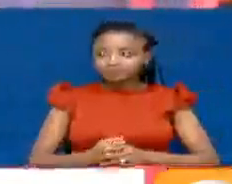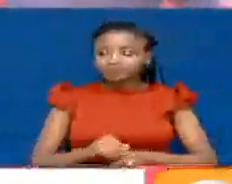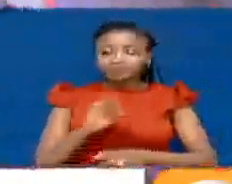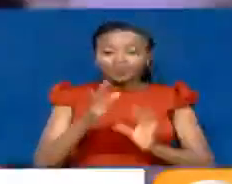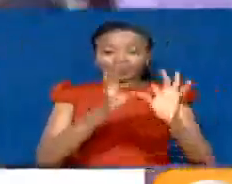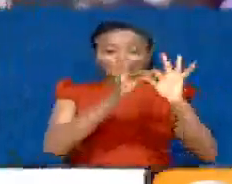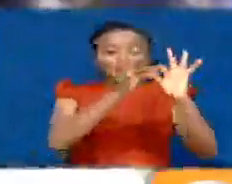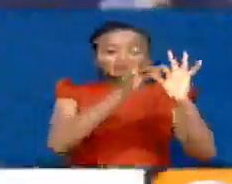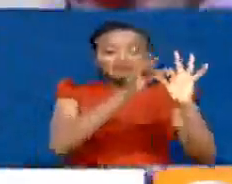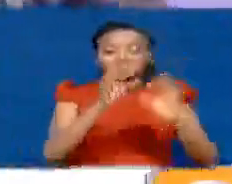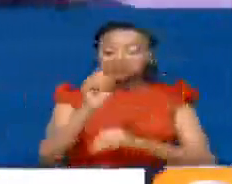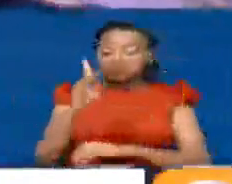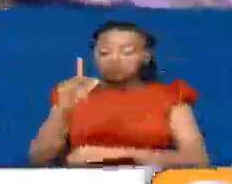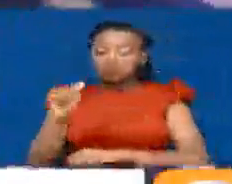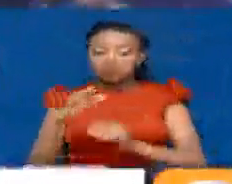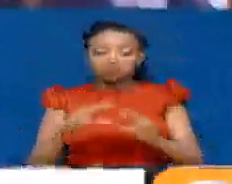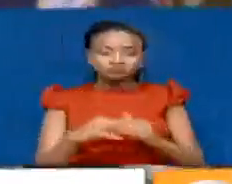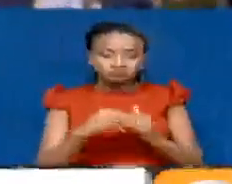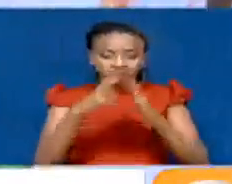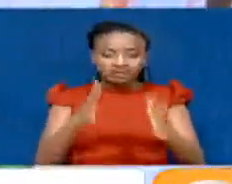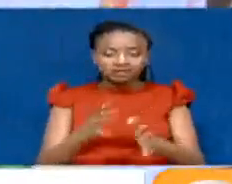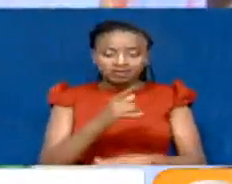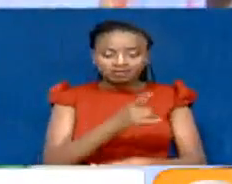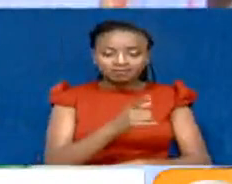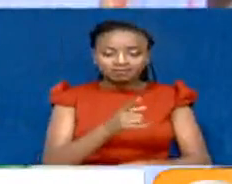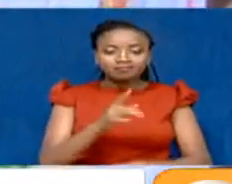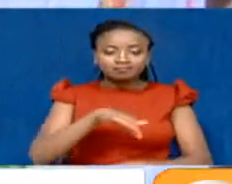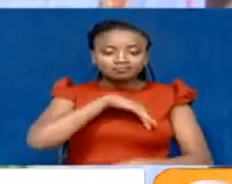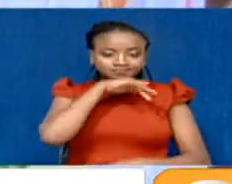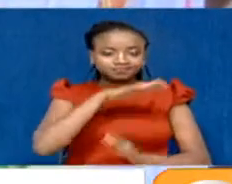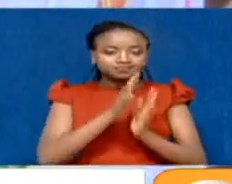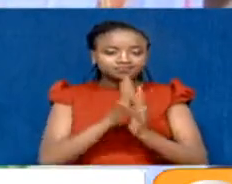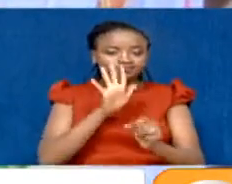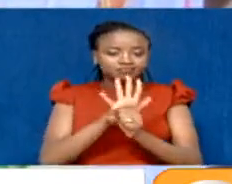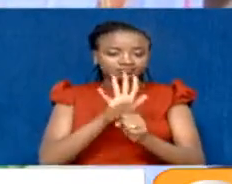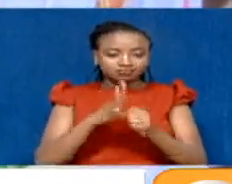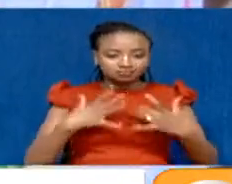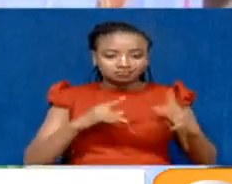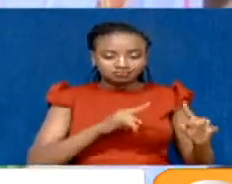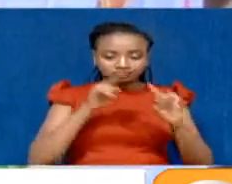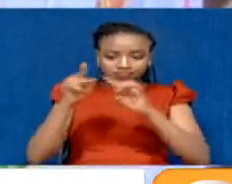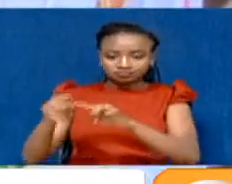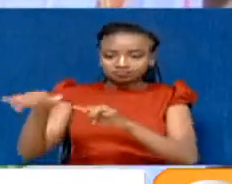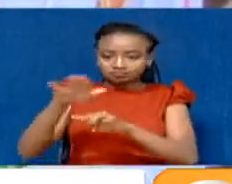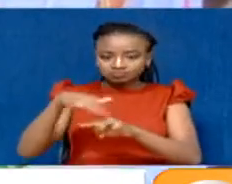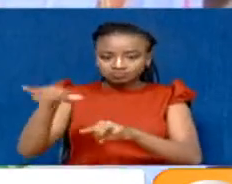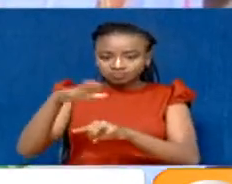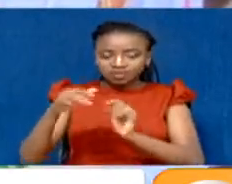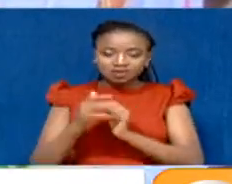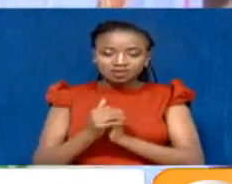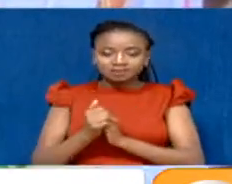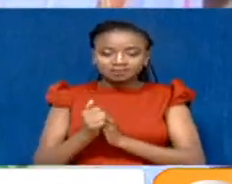Azimio la Umoja One Kenya Party leader Raila Odinga joined thousands of mourners in Nyasore village, Kabondo